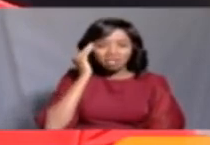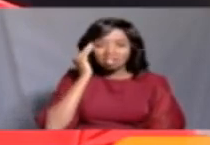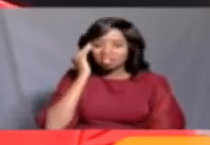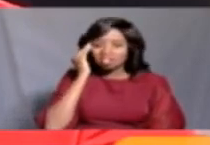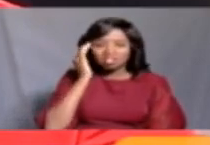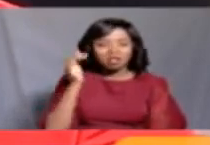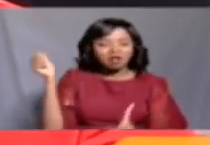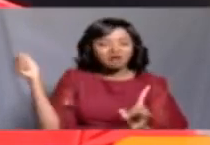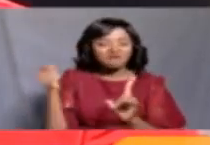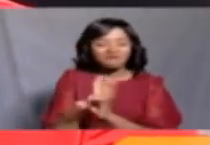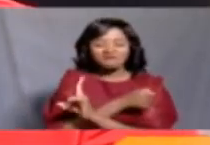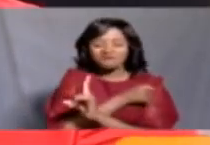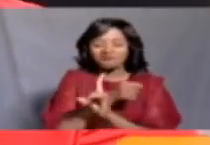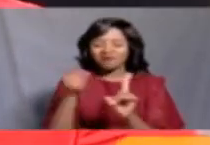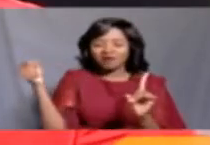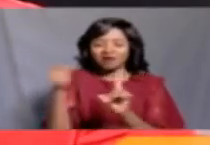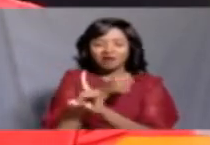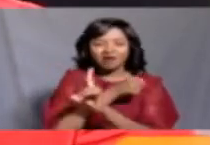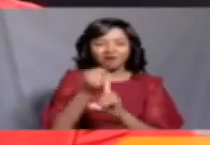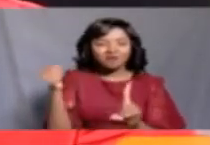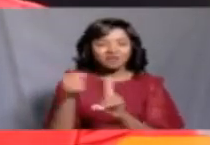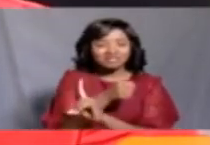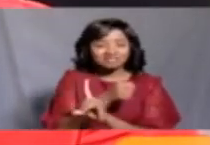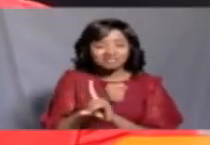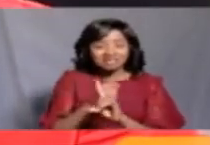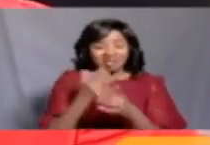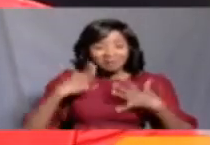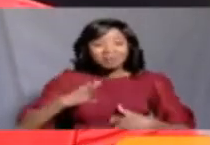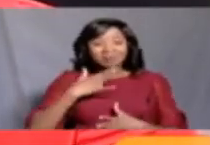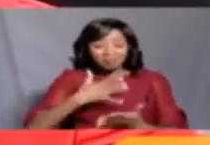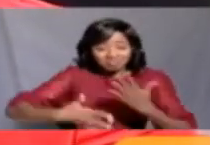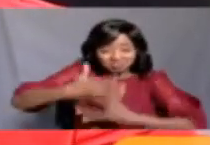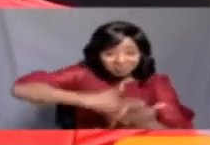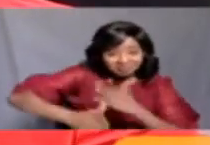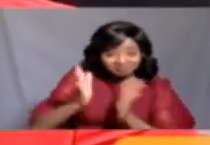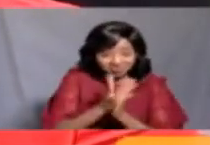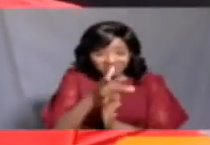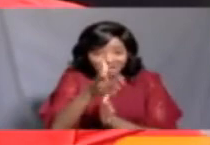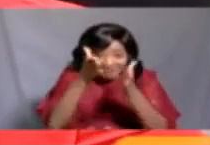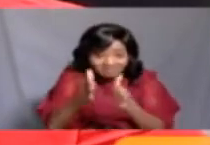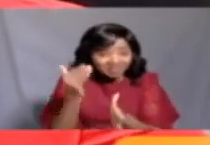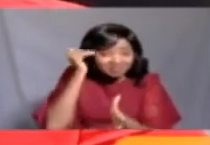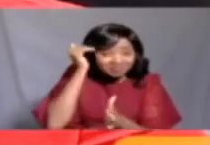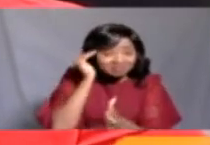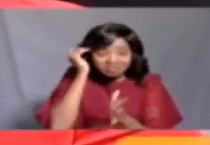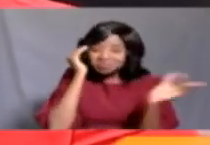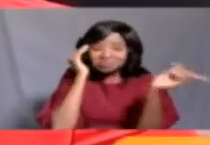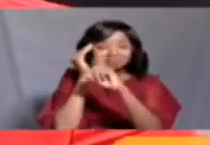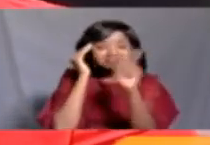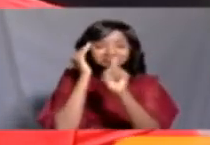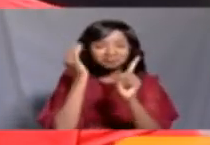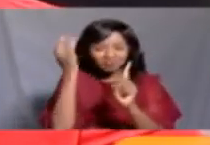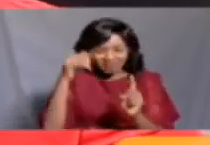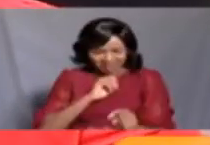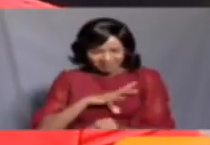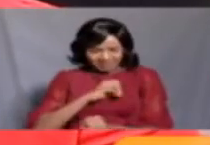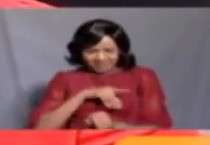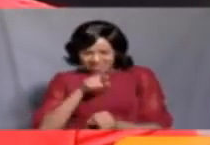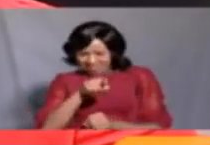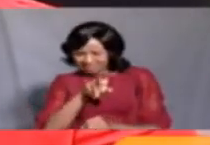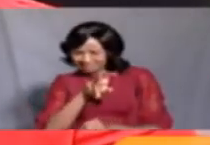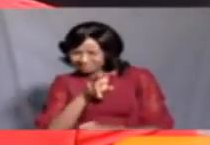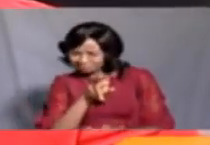Therefore, they end up being, people don't want to associate with them. It is a challenge out there. So they see